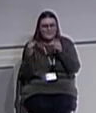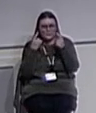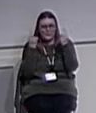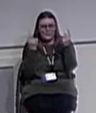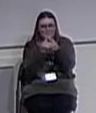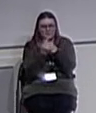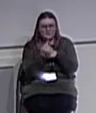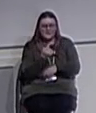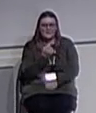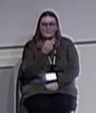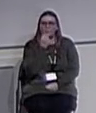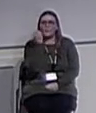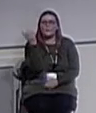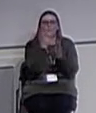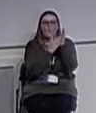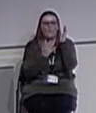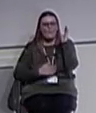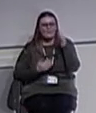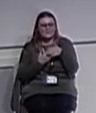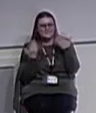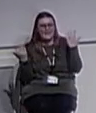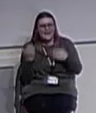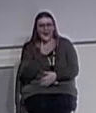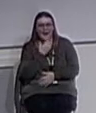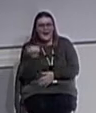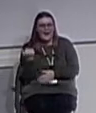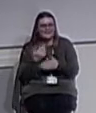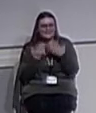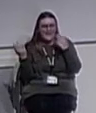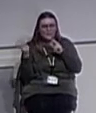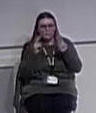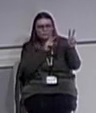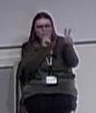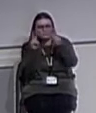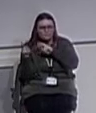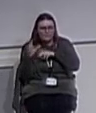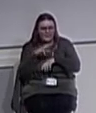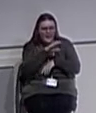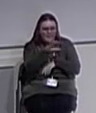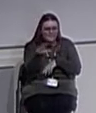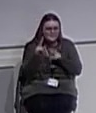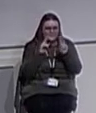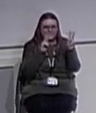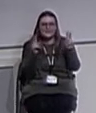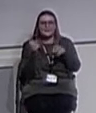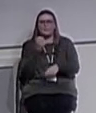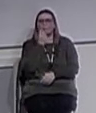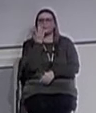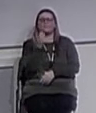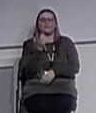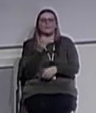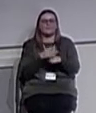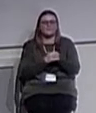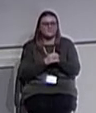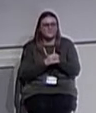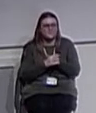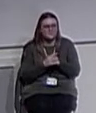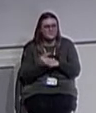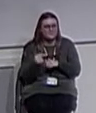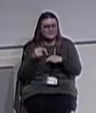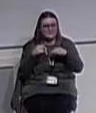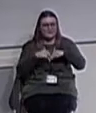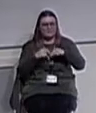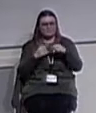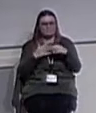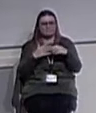lovely autumnal day. It's a really nice day to look around the campus and see it in all its finery. Welcome to people who are here in the lecture theatre